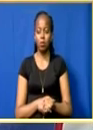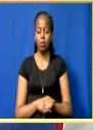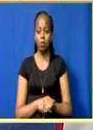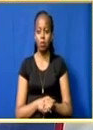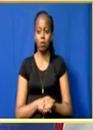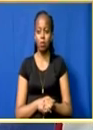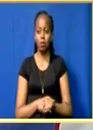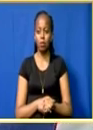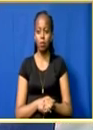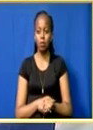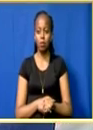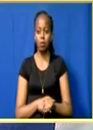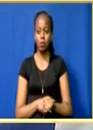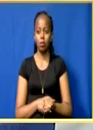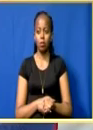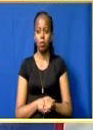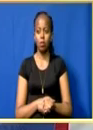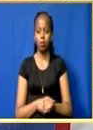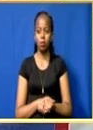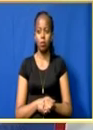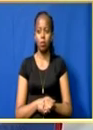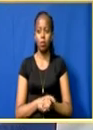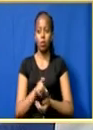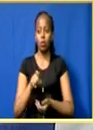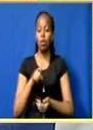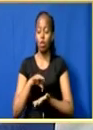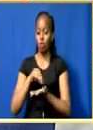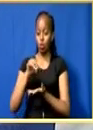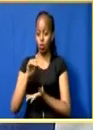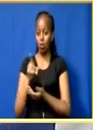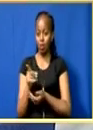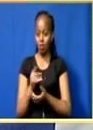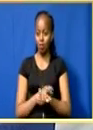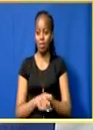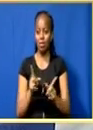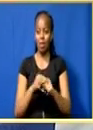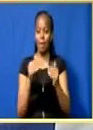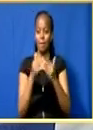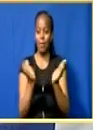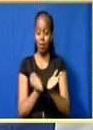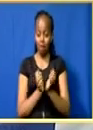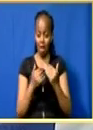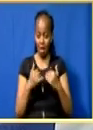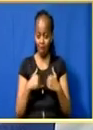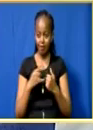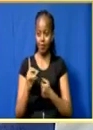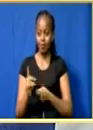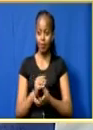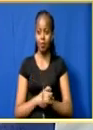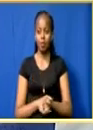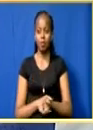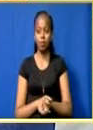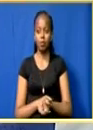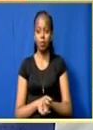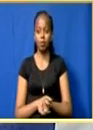We have salt here. Oh, here's salt. Yes, so we need salt. A basin. A basin is here. Okay. I have one with okay. me.